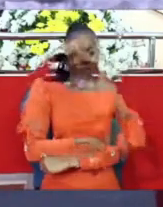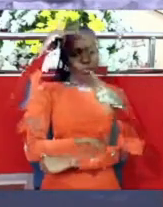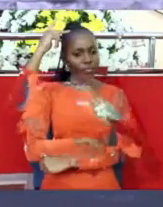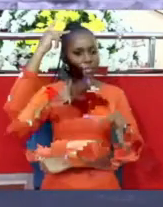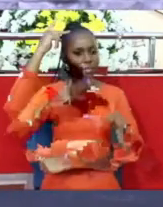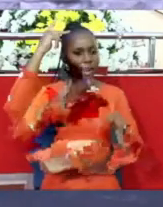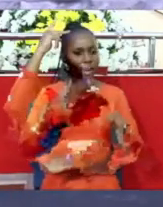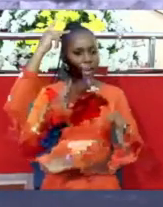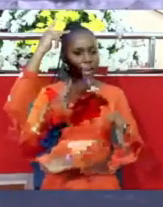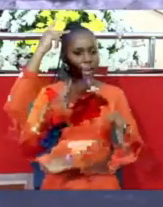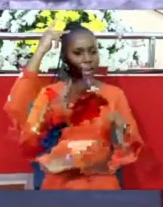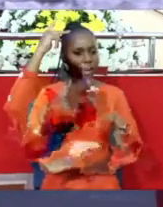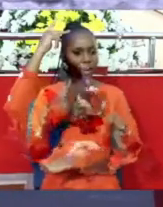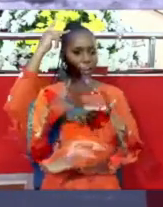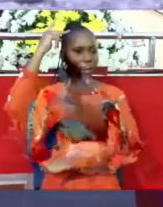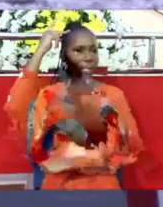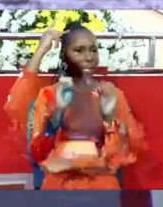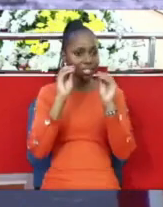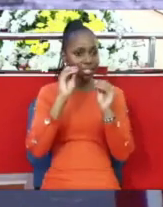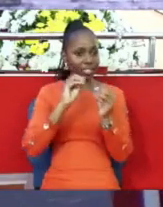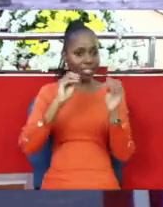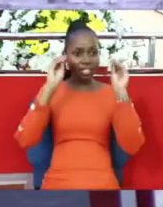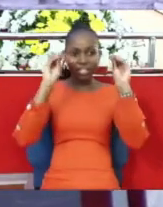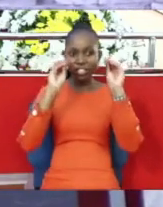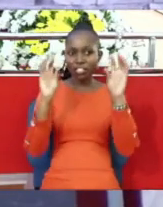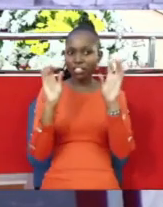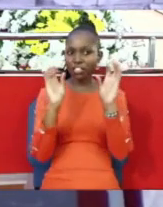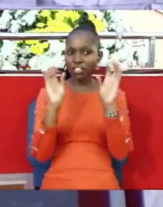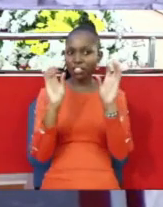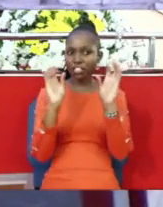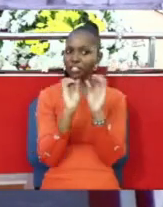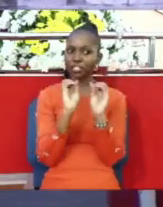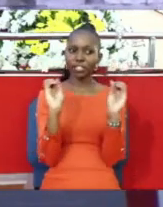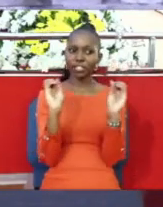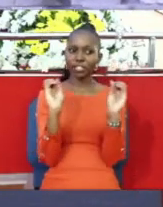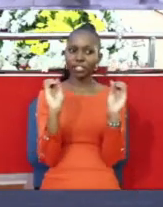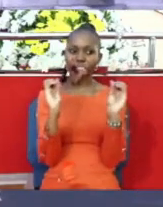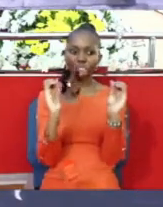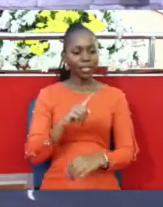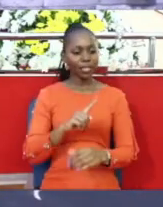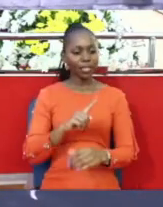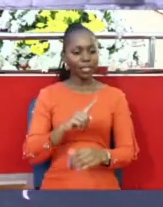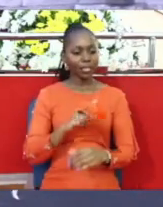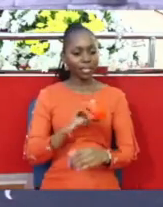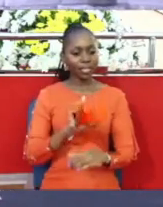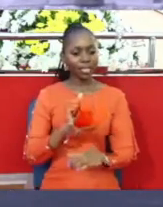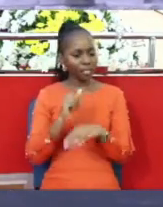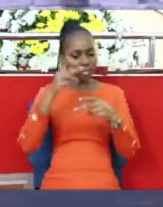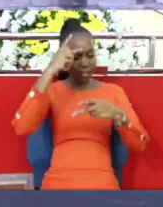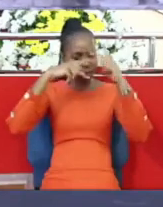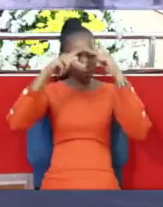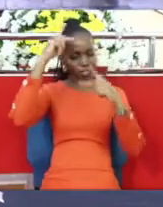Na yule mkufunzi wetu hakuamini aliyokuwa anatufunza. And one time we cornered him. Na wakati mmoja tukamsonga kwenye pembeni. Because when you are